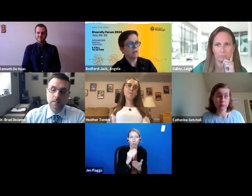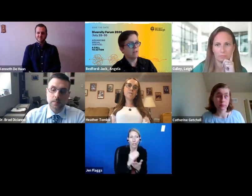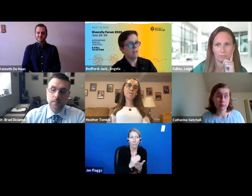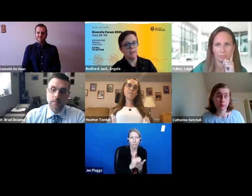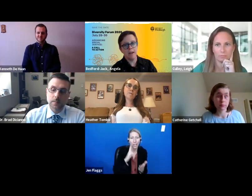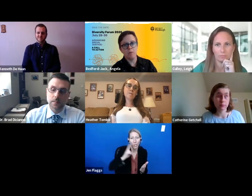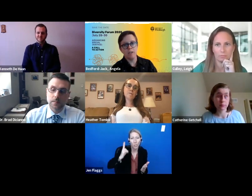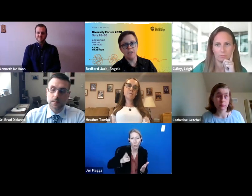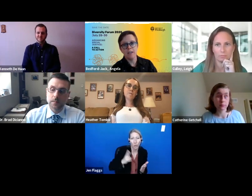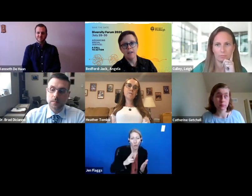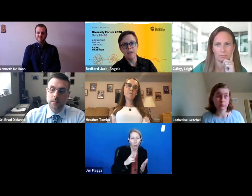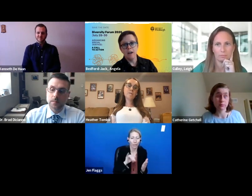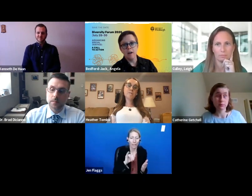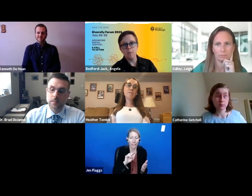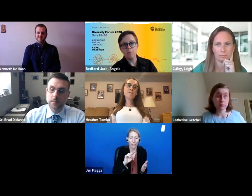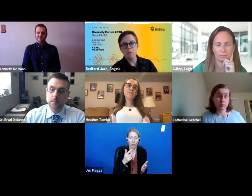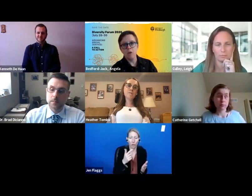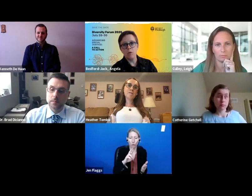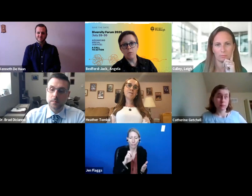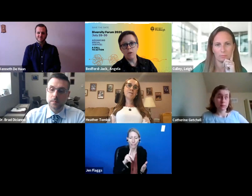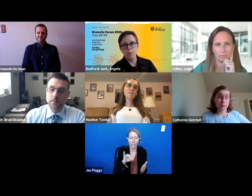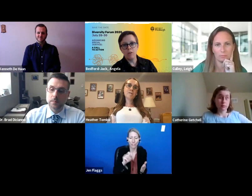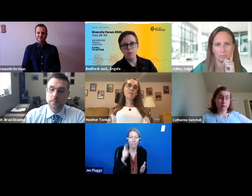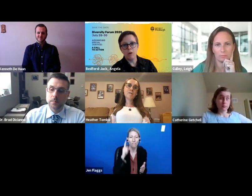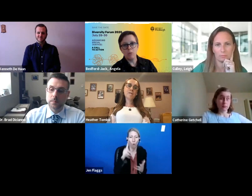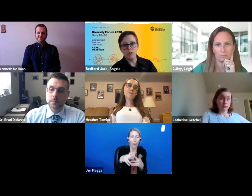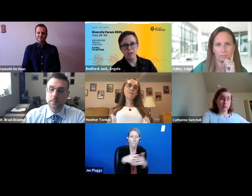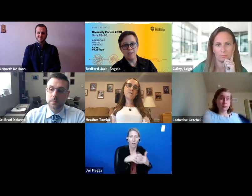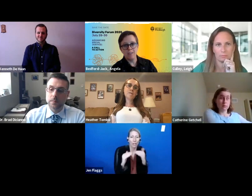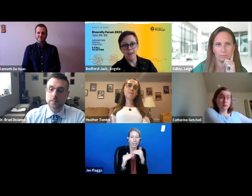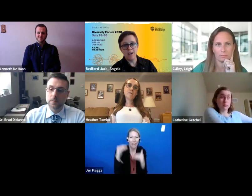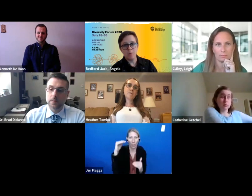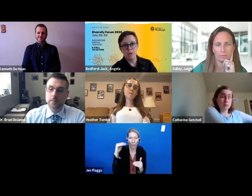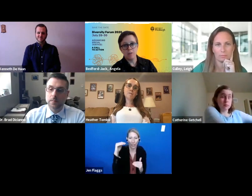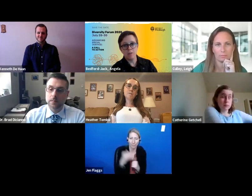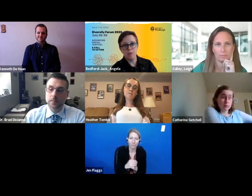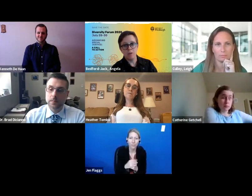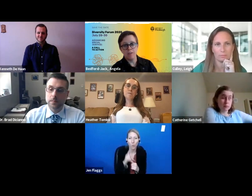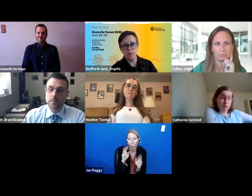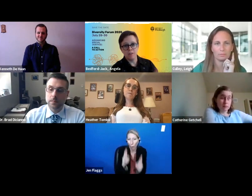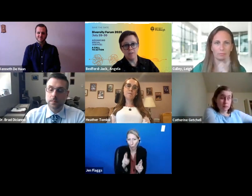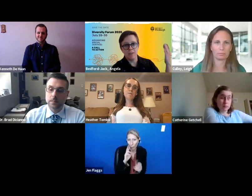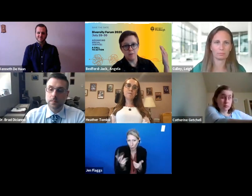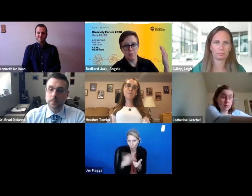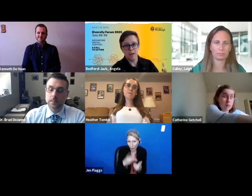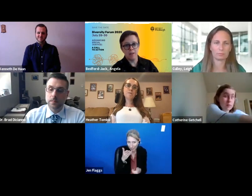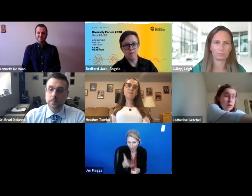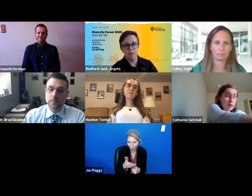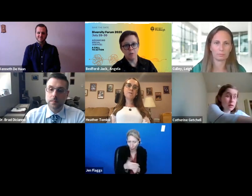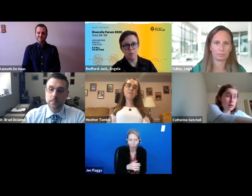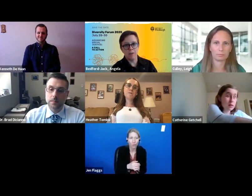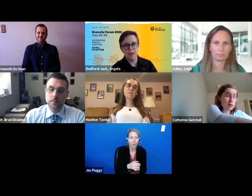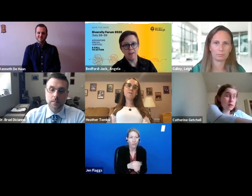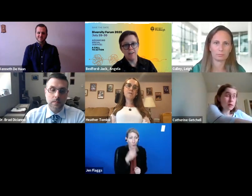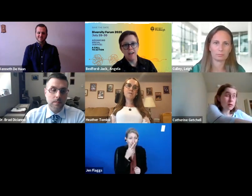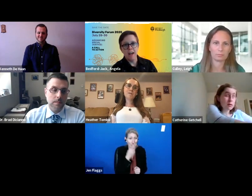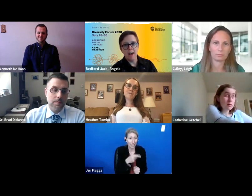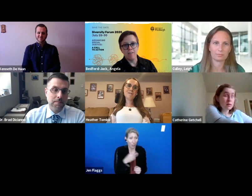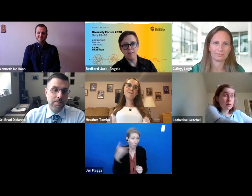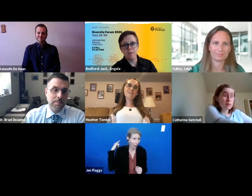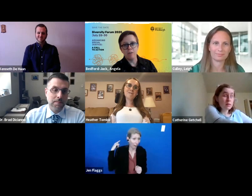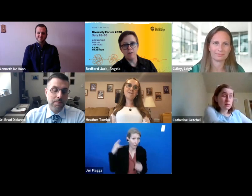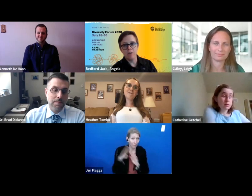of American inequity. So we hope that you all will join us there. We also, as you can see on my virtual